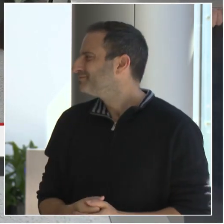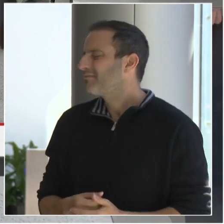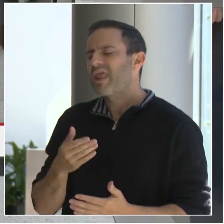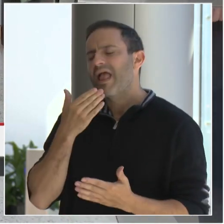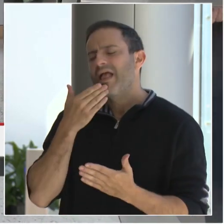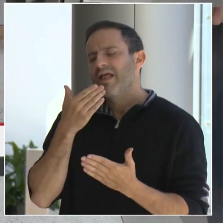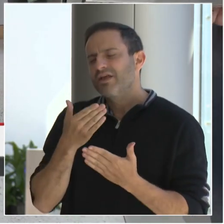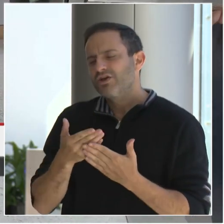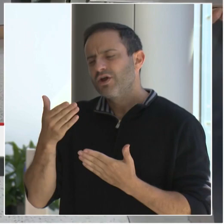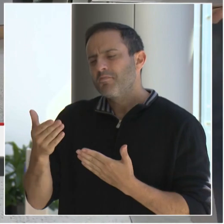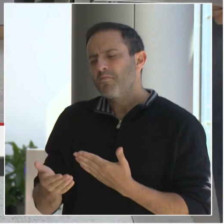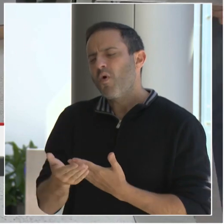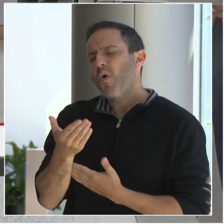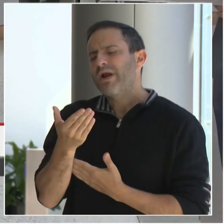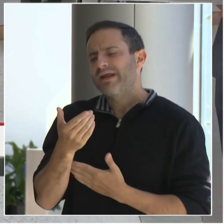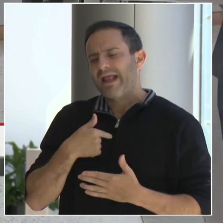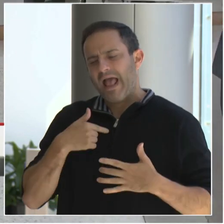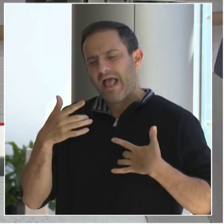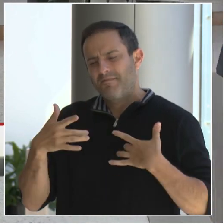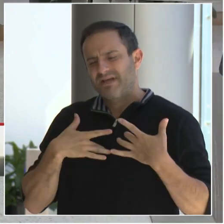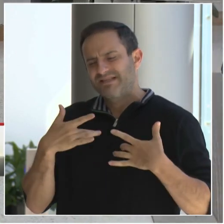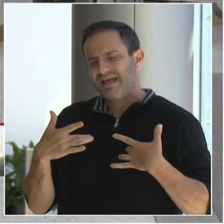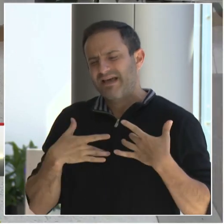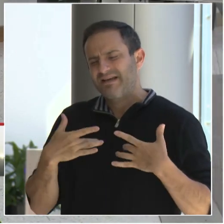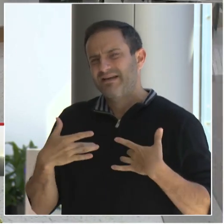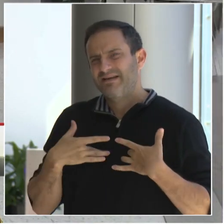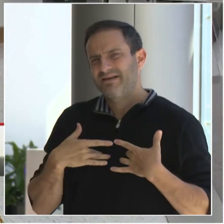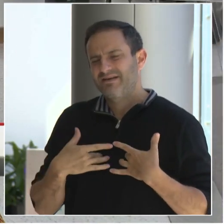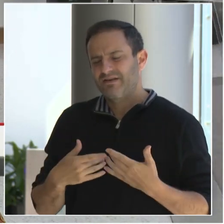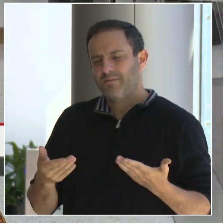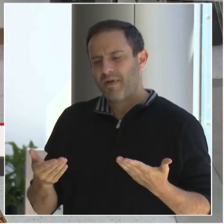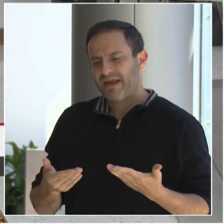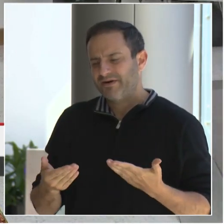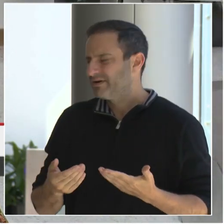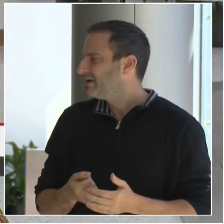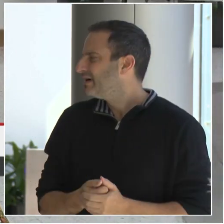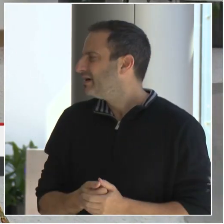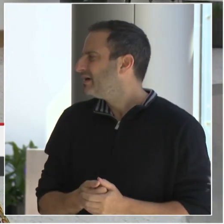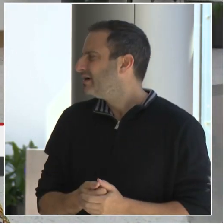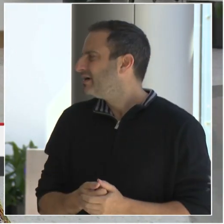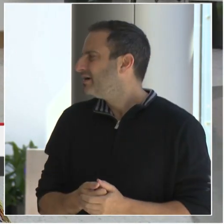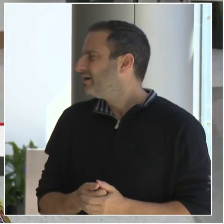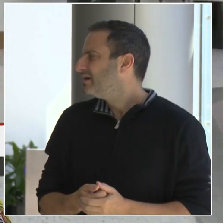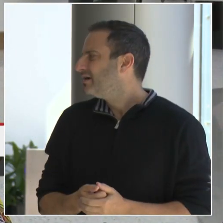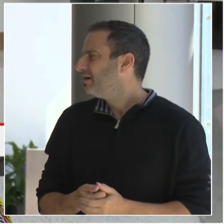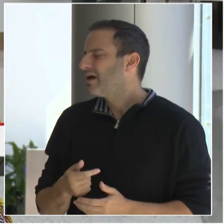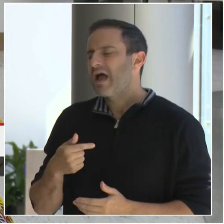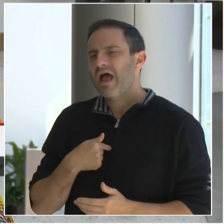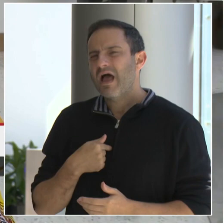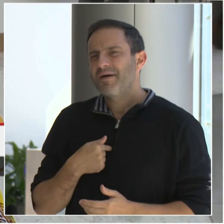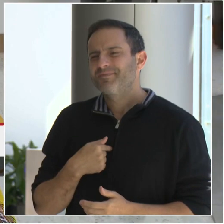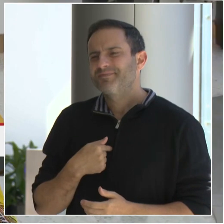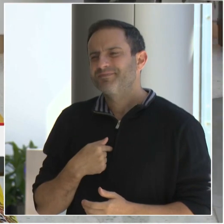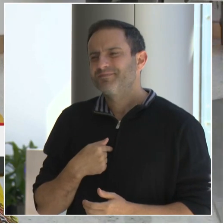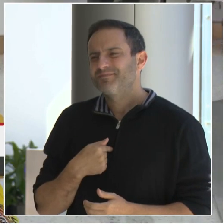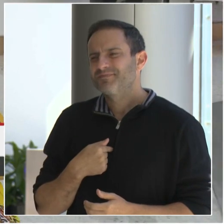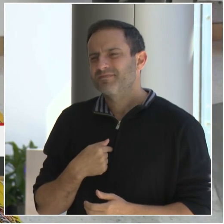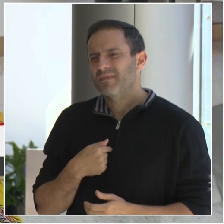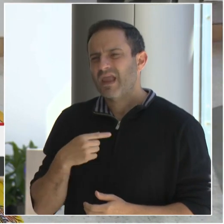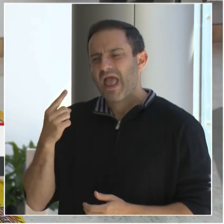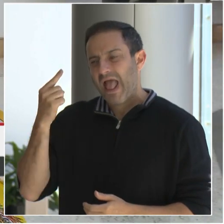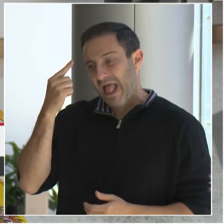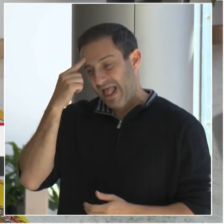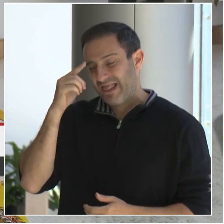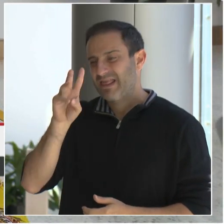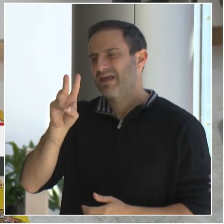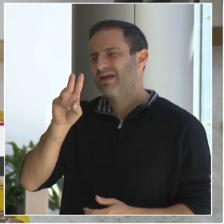Good morning. I'm excited to be invited. I consider WMATA's